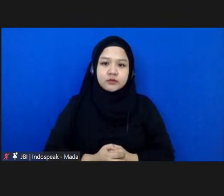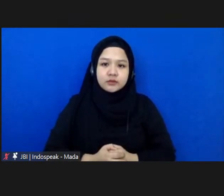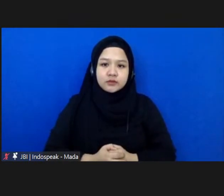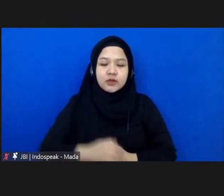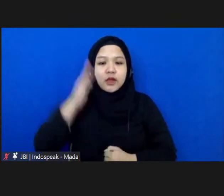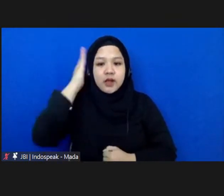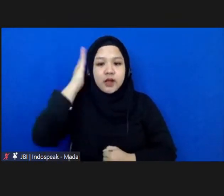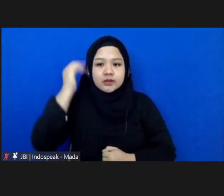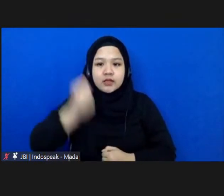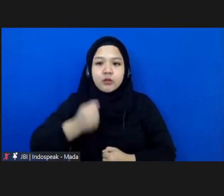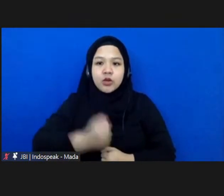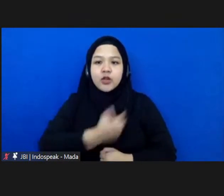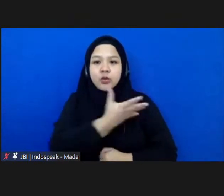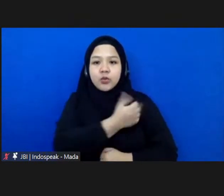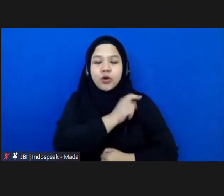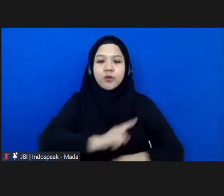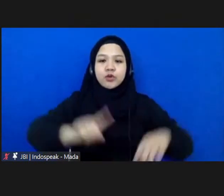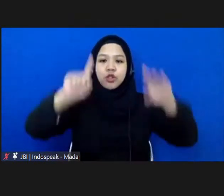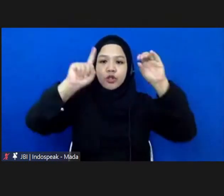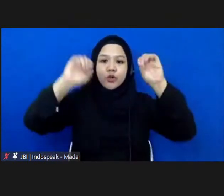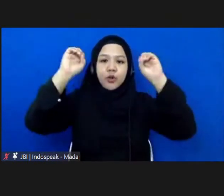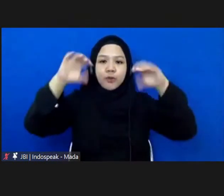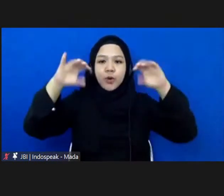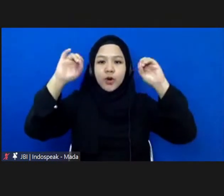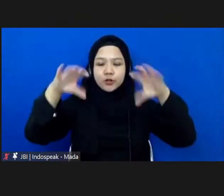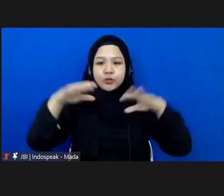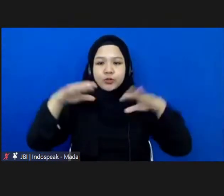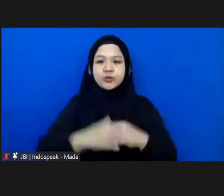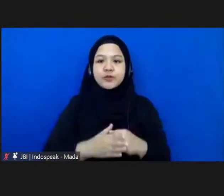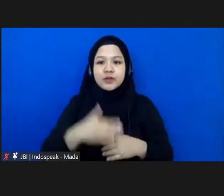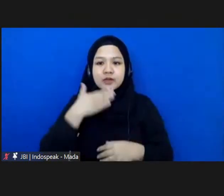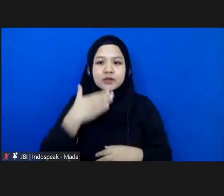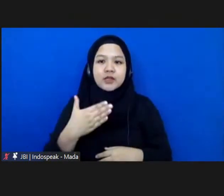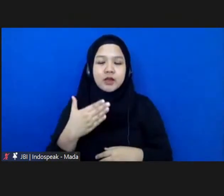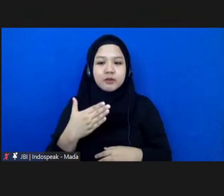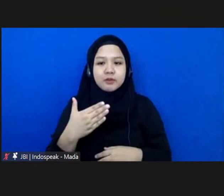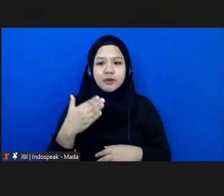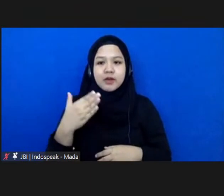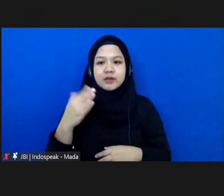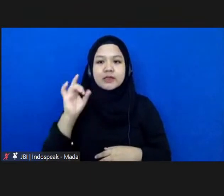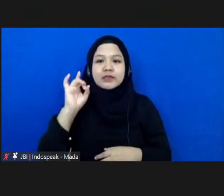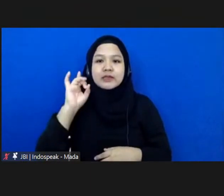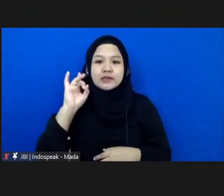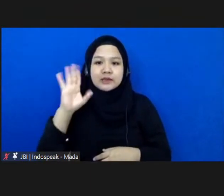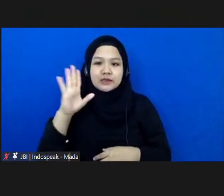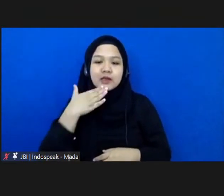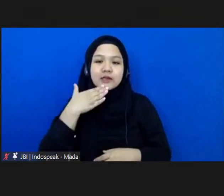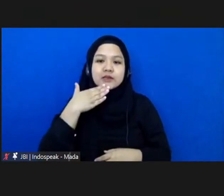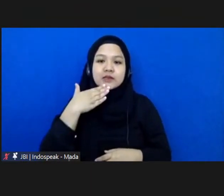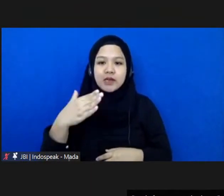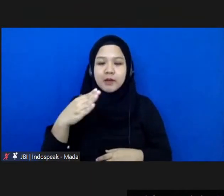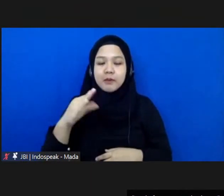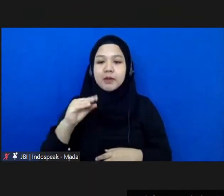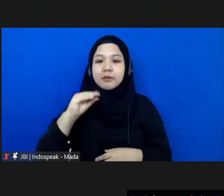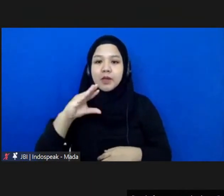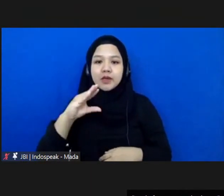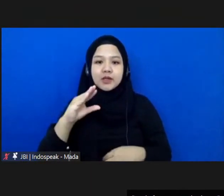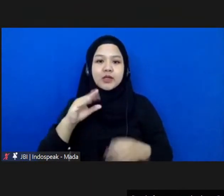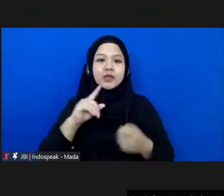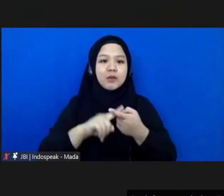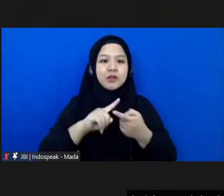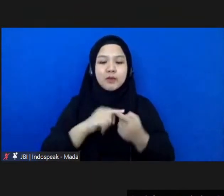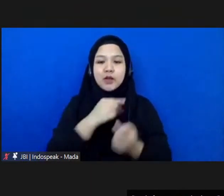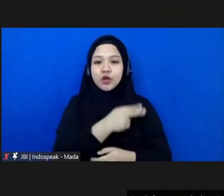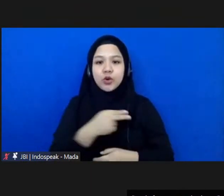Assalamualaikum warahmatullahi wabarakatuh. Good afternoon and selamat pagi to our Indonesian colleagues. And thank